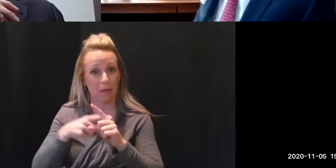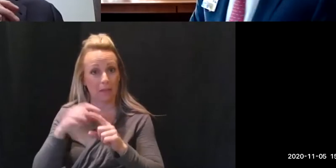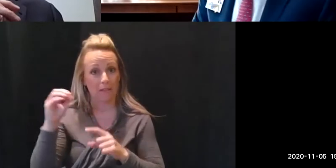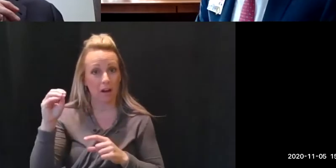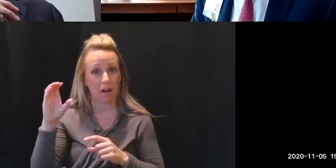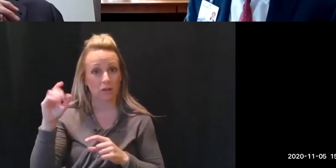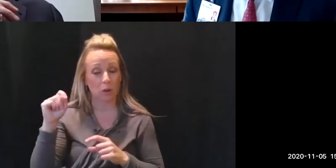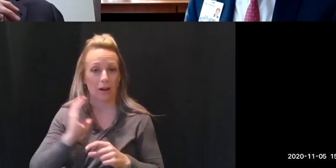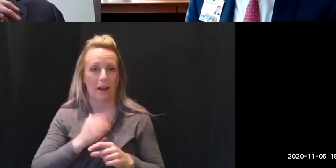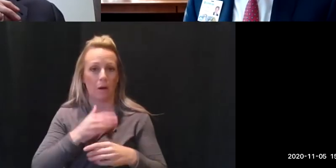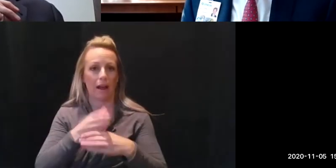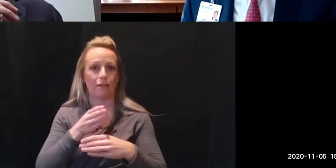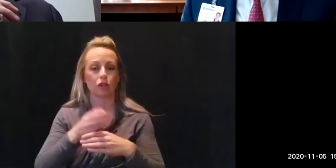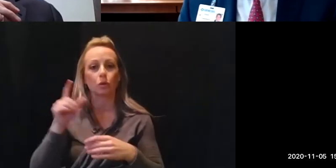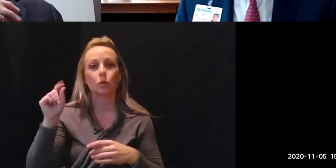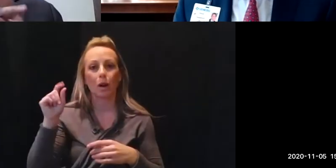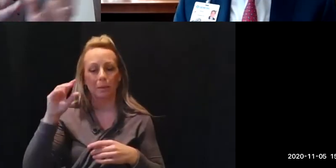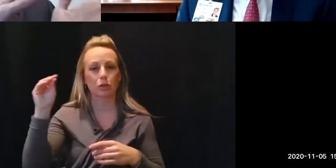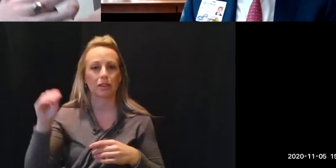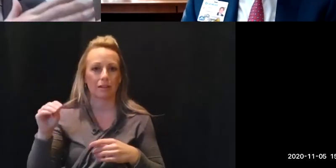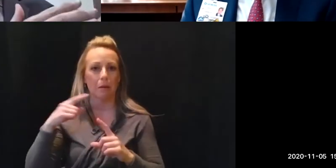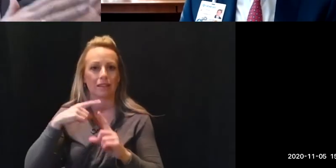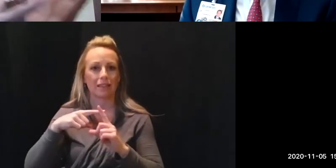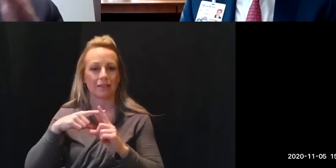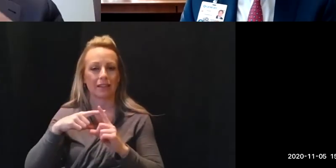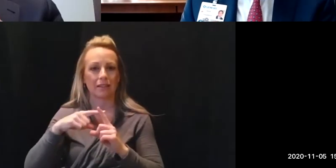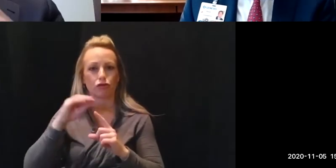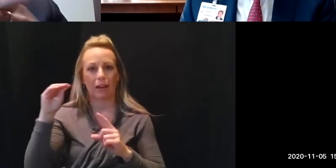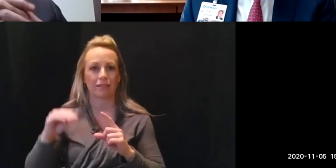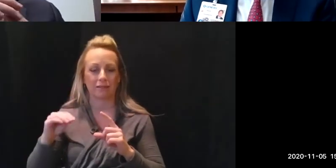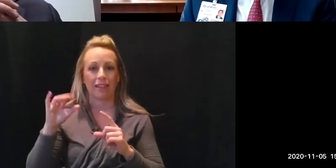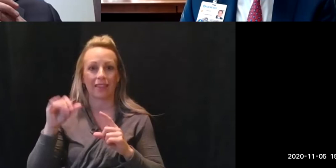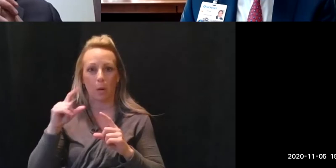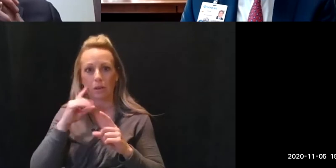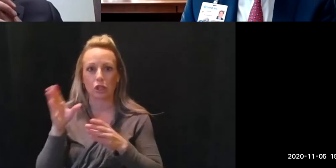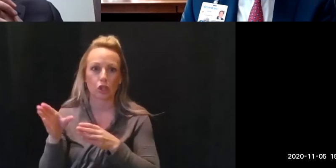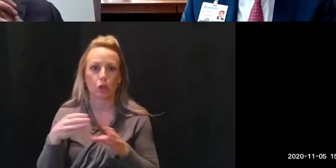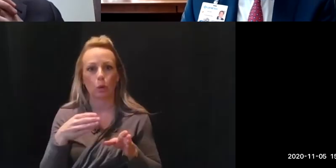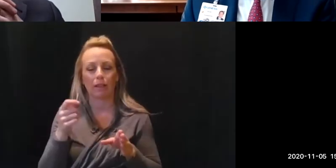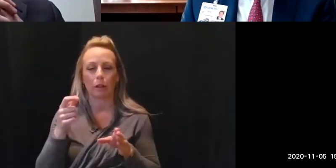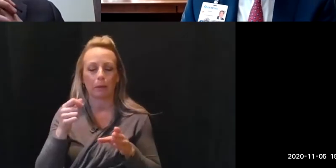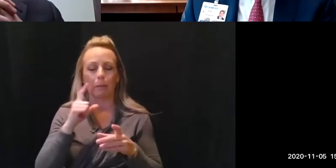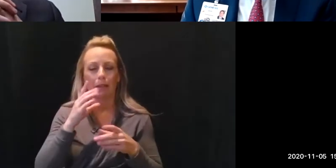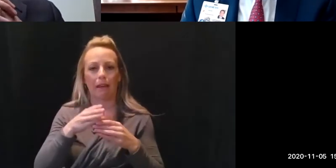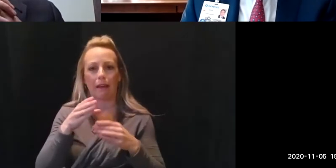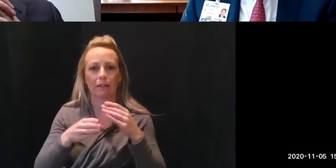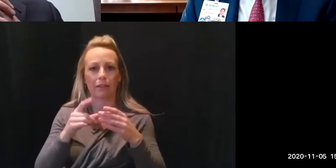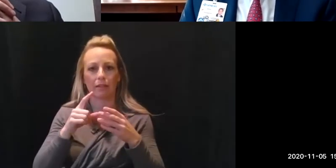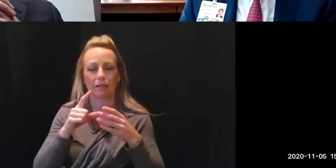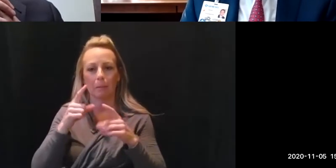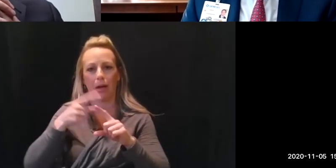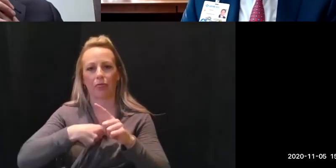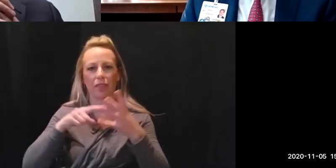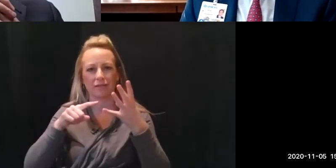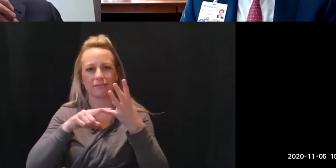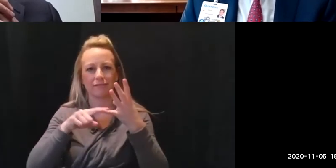our average was a 20% positivity rate, and that was skewed heavily by the end of the month. Our last